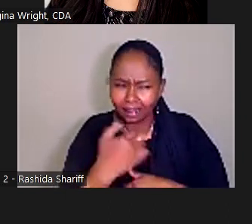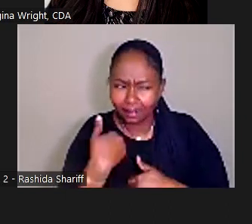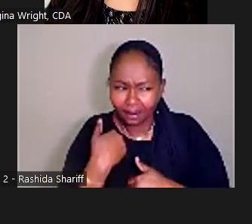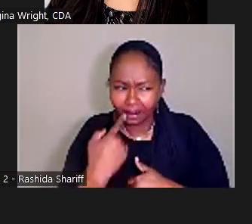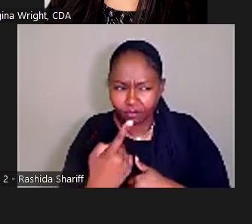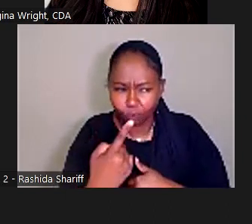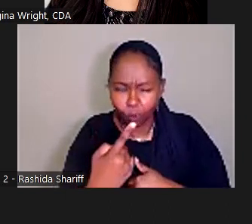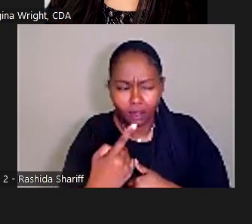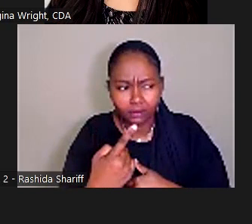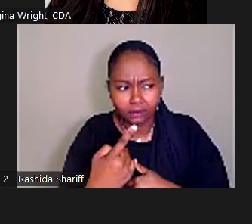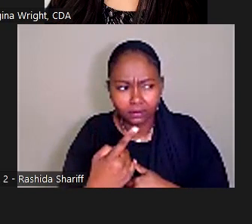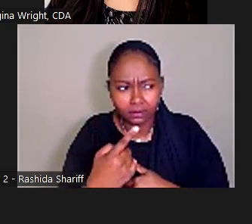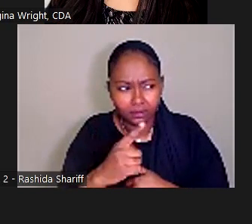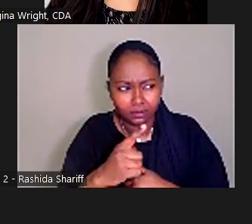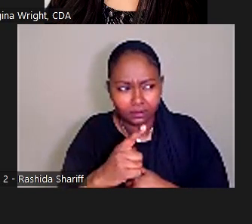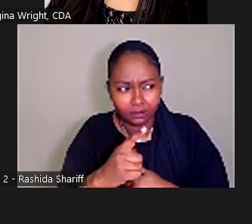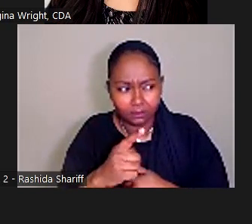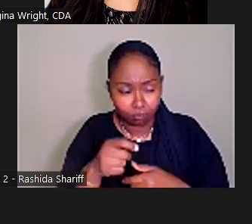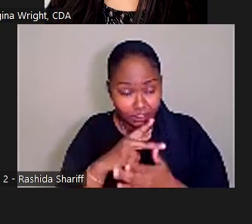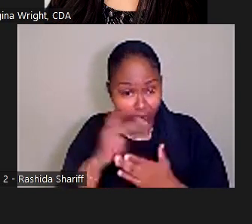one roof collaborating?